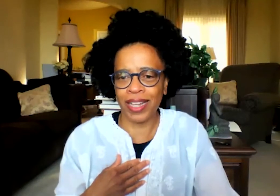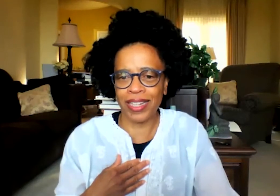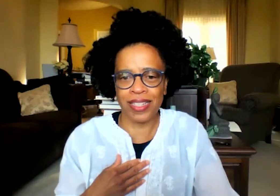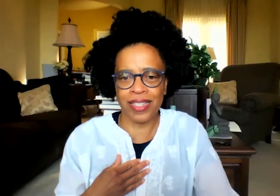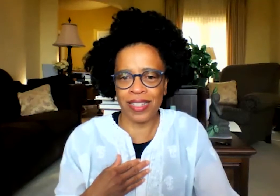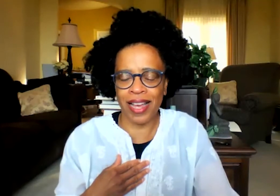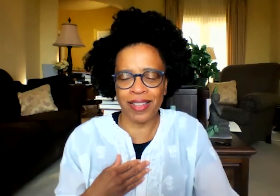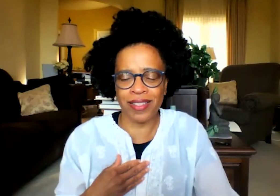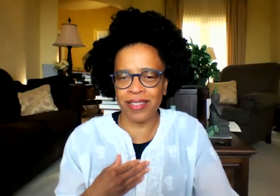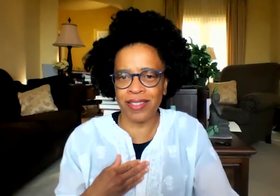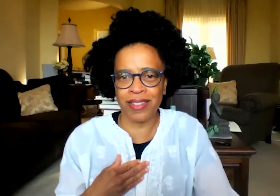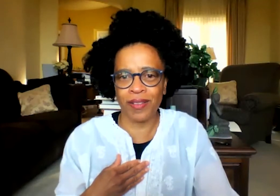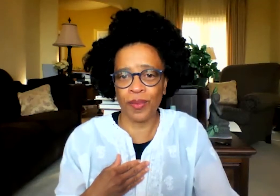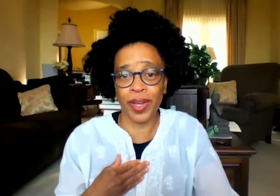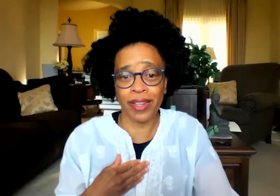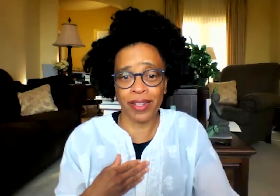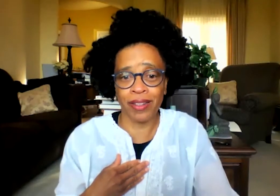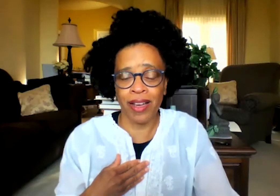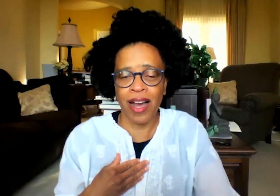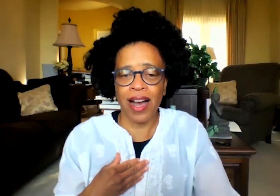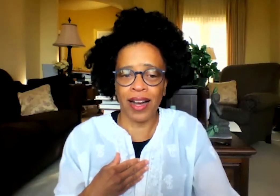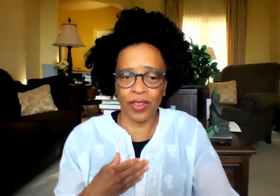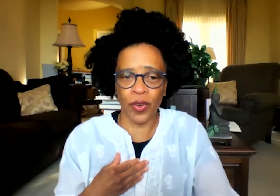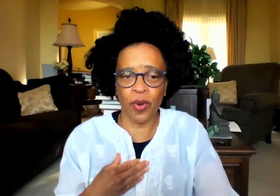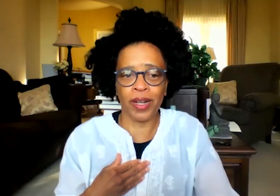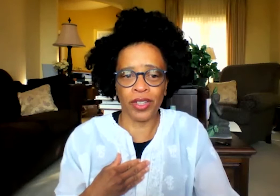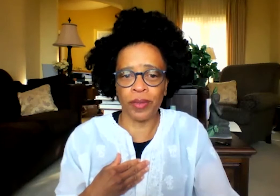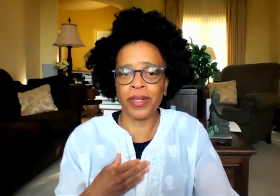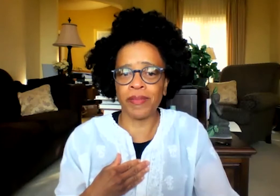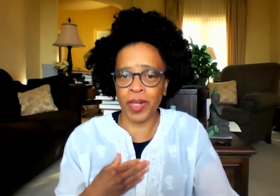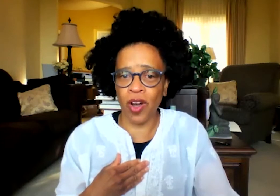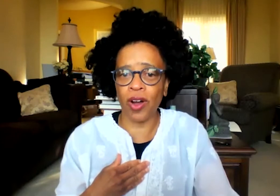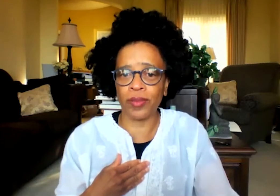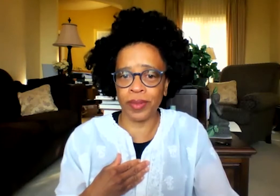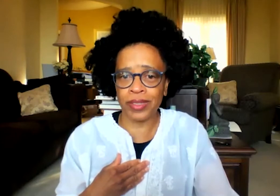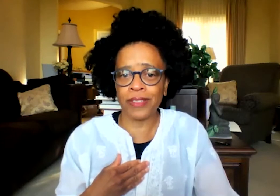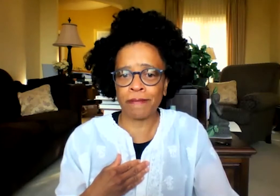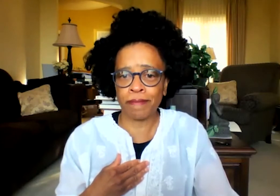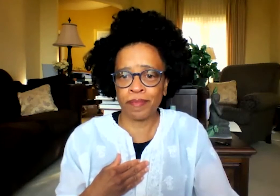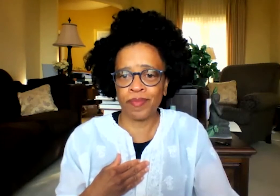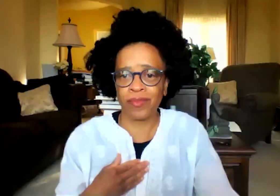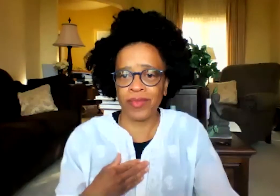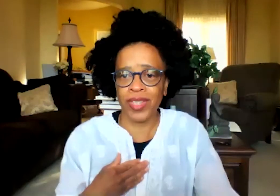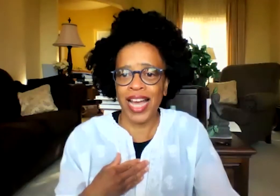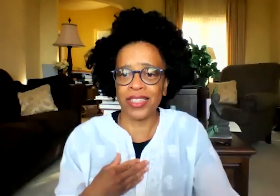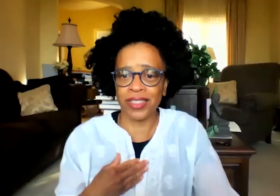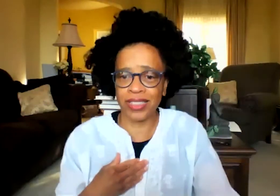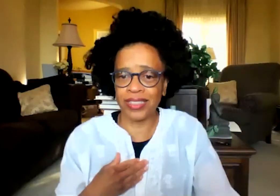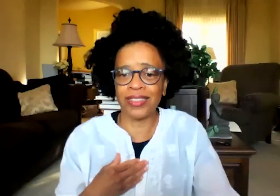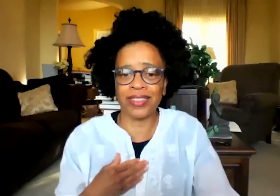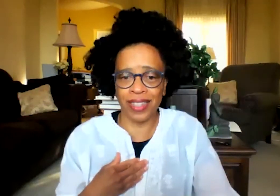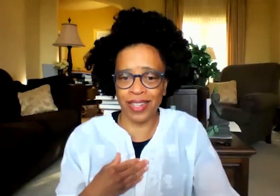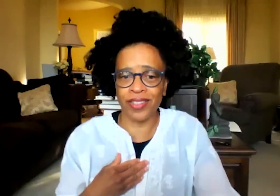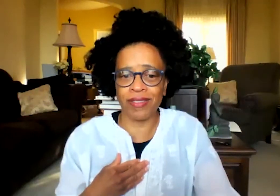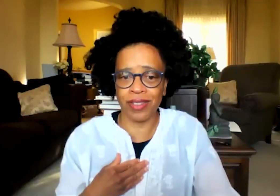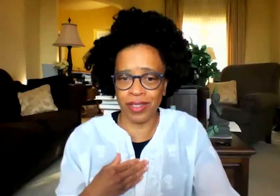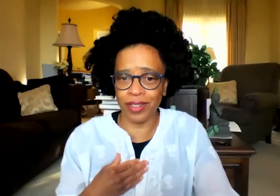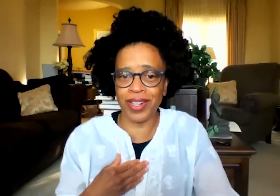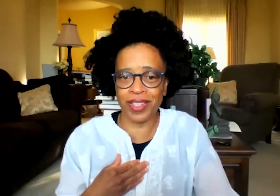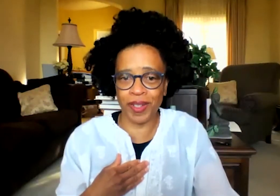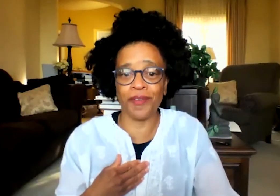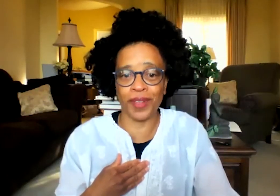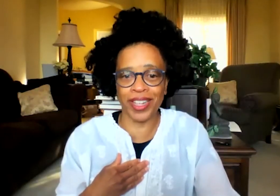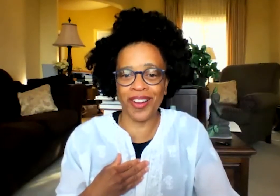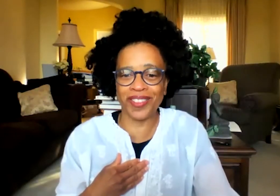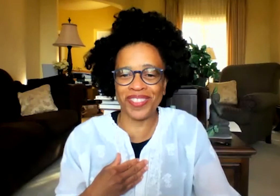What's it been like this last week? I don't know about you, but it's been a hard one. Actually, this last